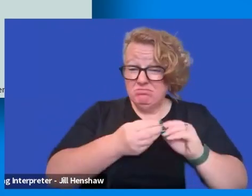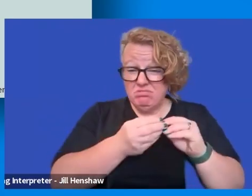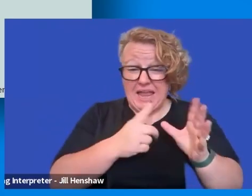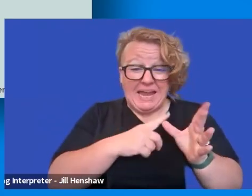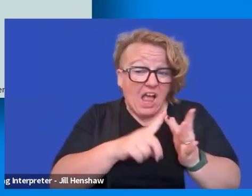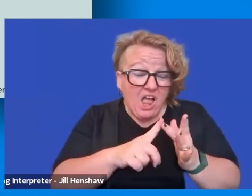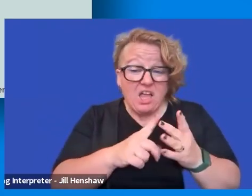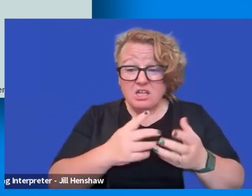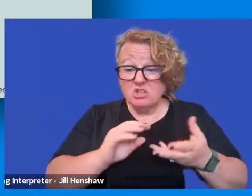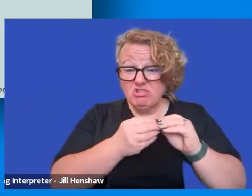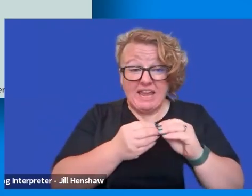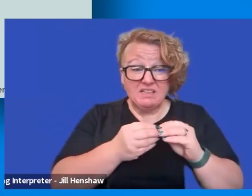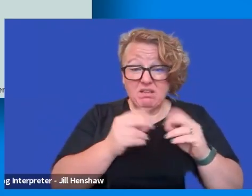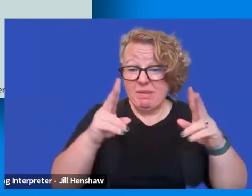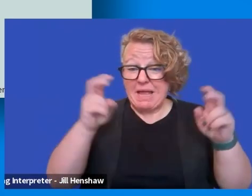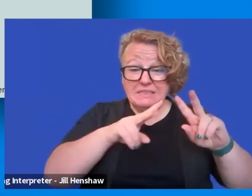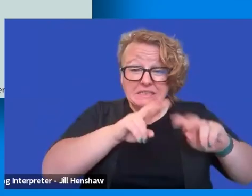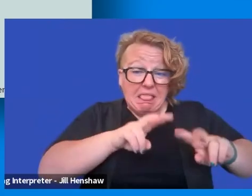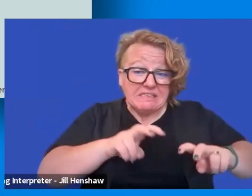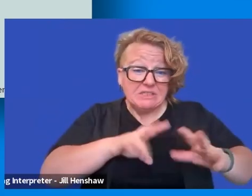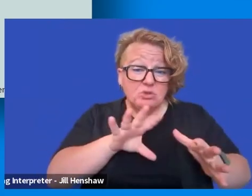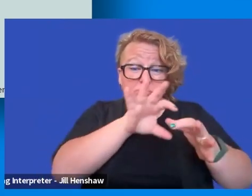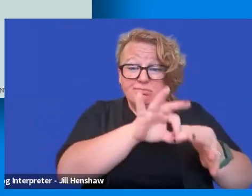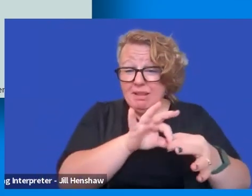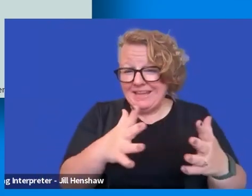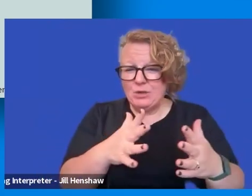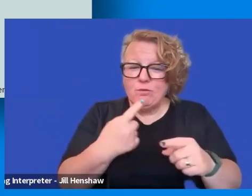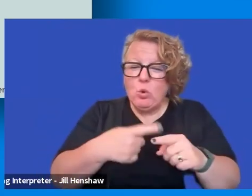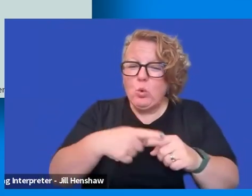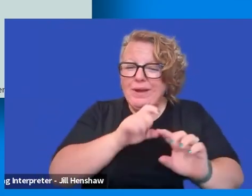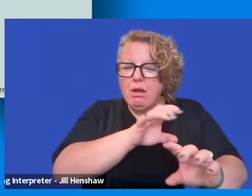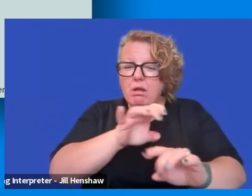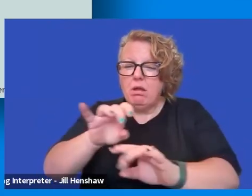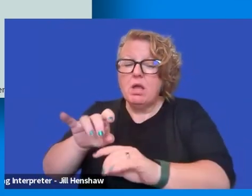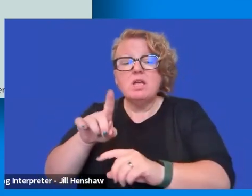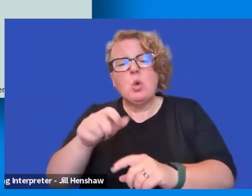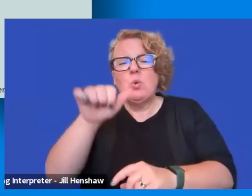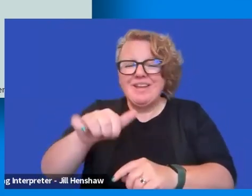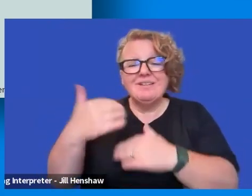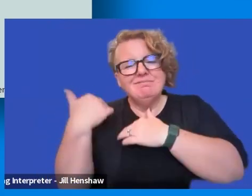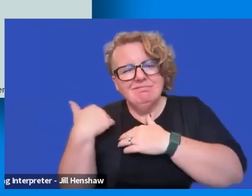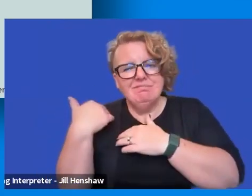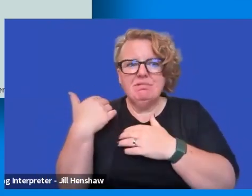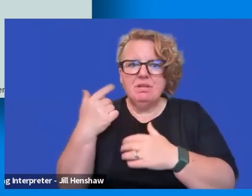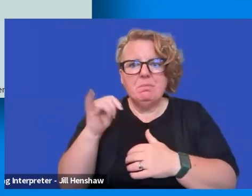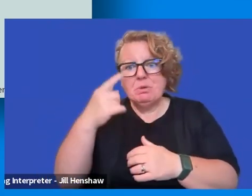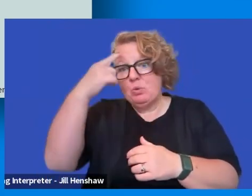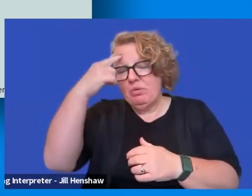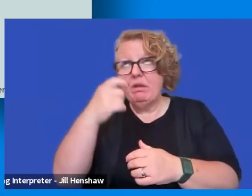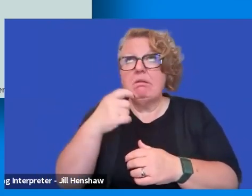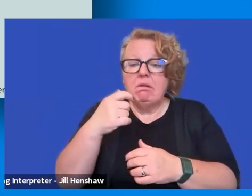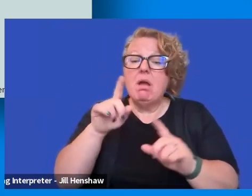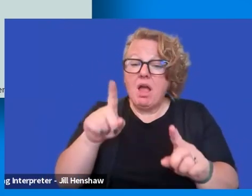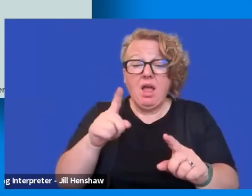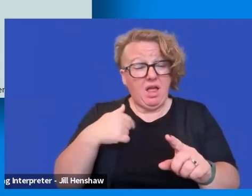that you could then apply some oversight to. But despite the additional burden that's perceived around feedback, first of all, I